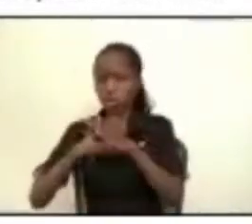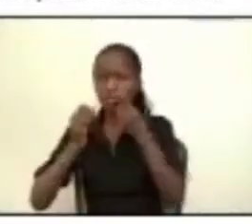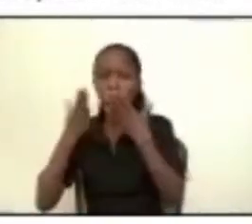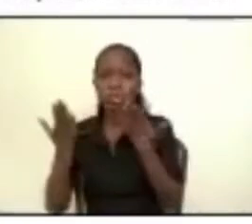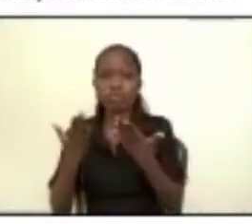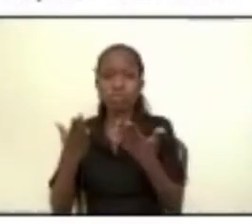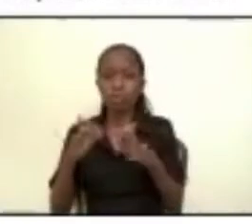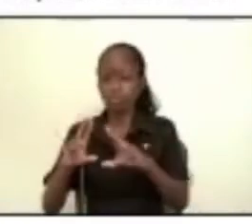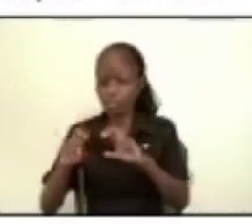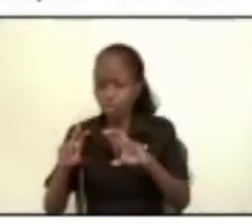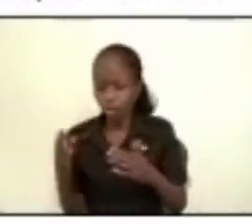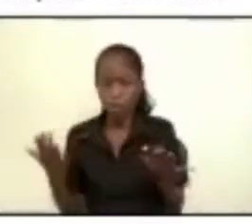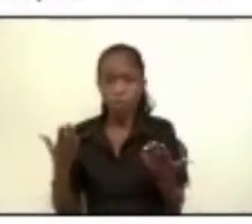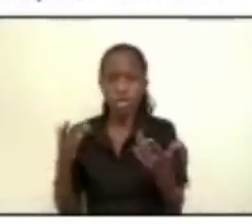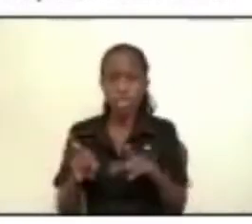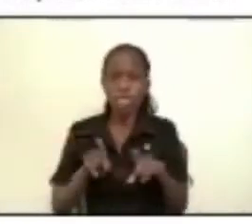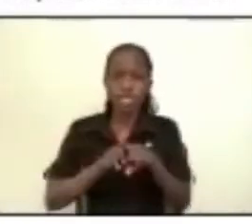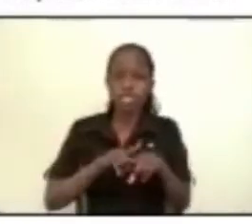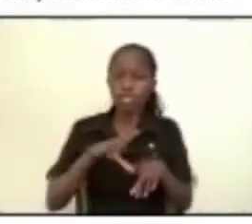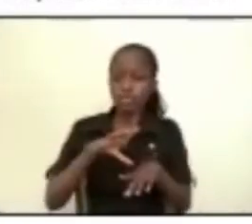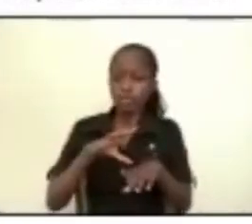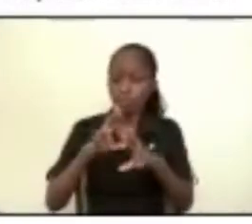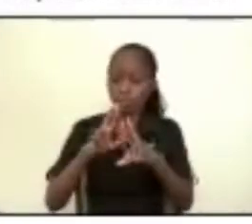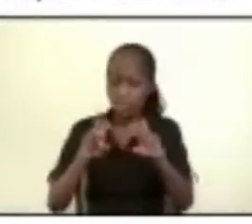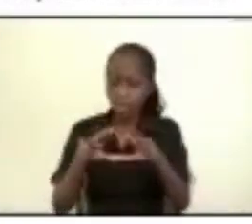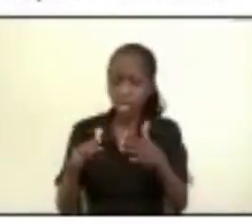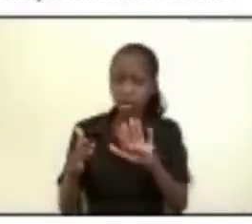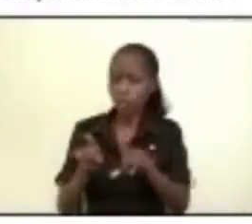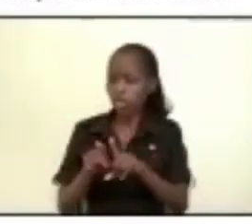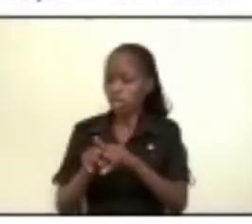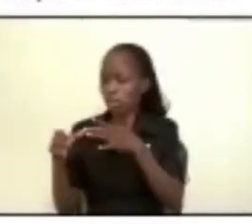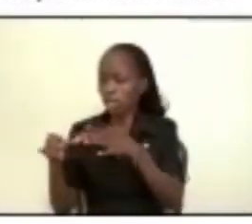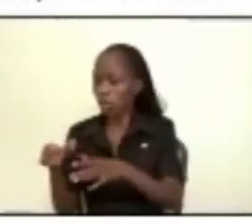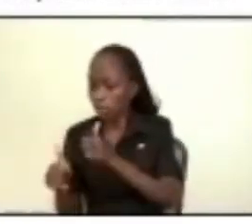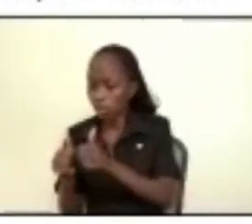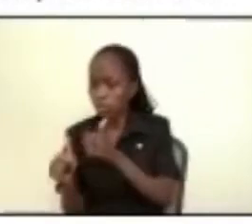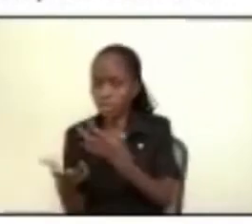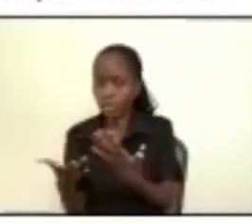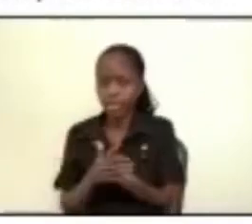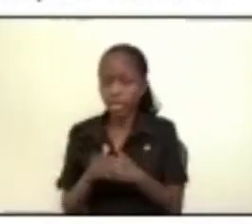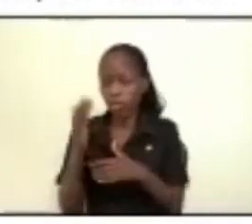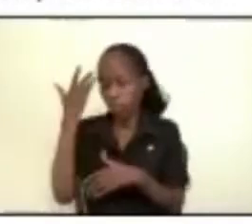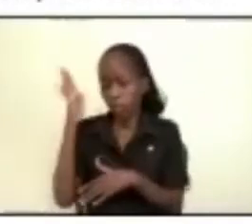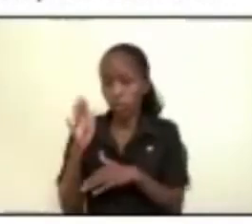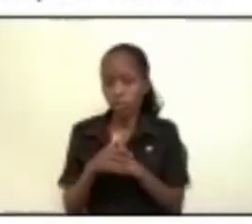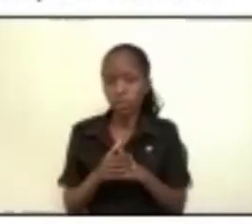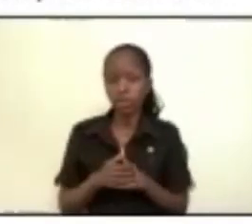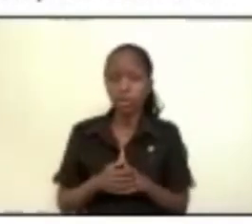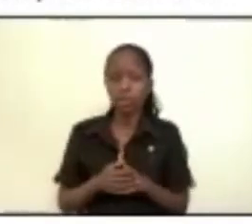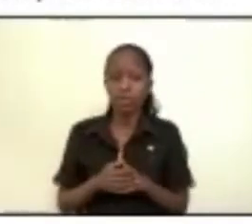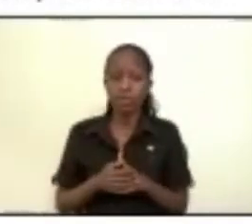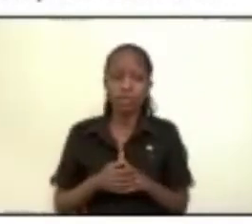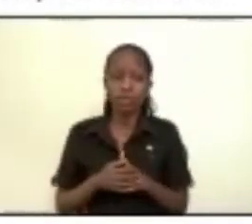begin finding, the organizations and the research companies that are actually churning out this data, right? I'm